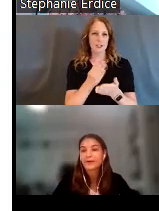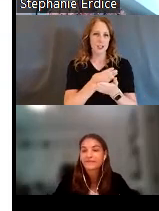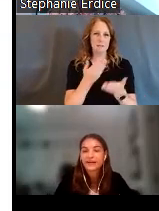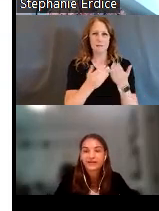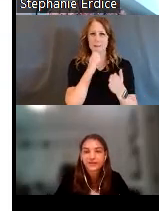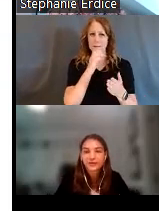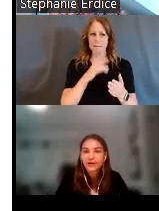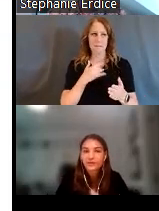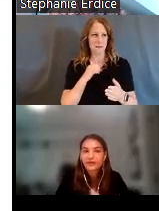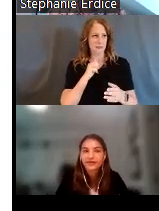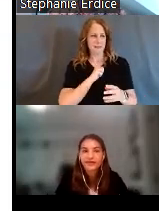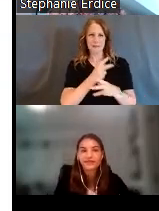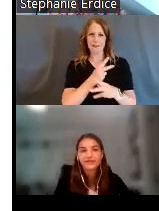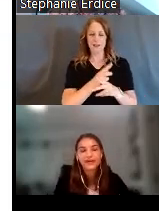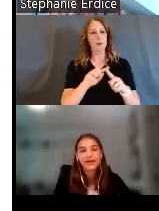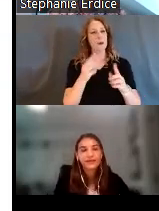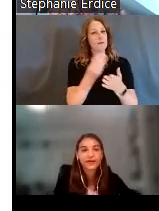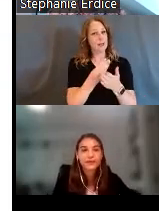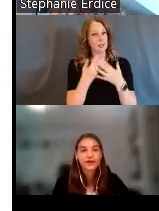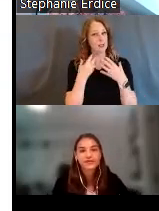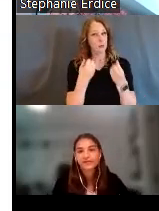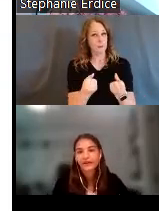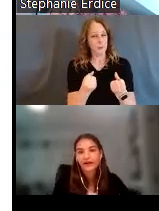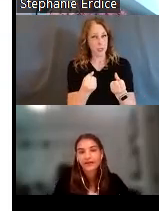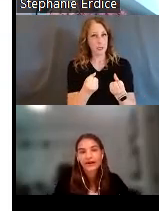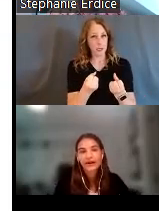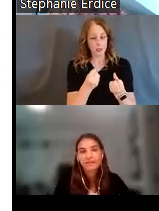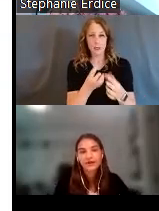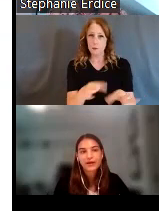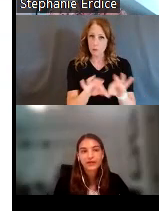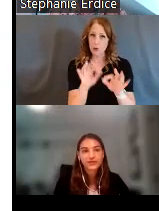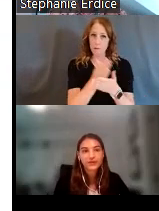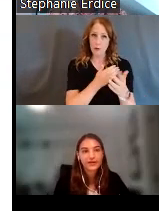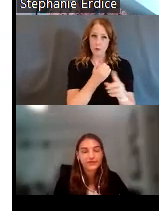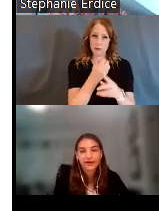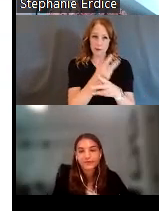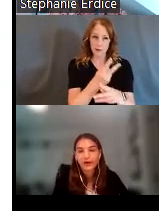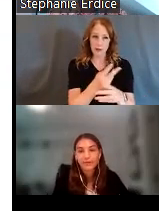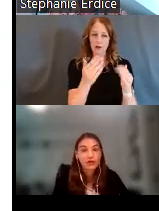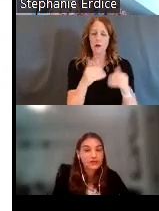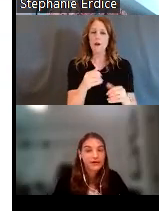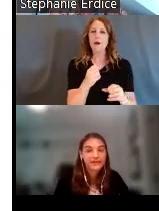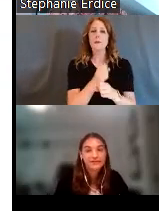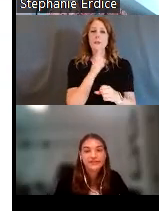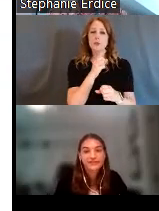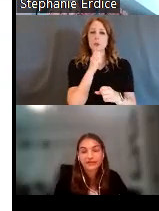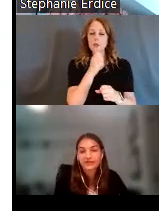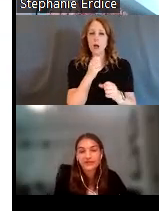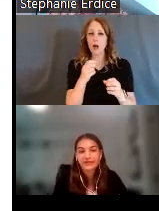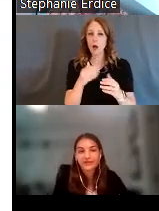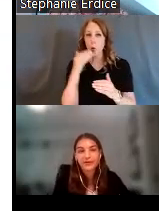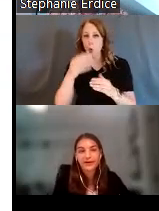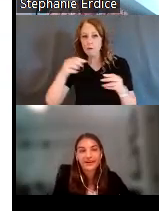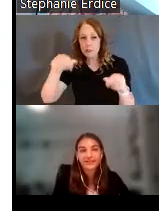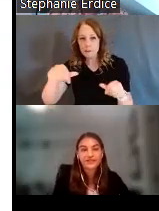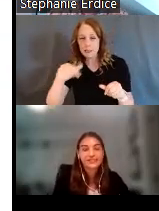self-care, but financial well-being is a large part of self-care. Making sure that you're not overspending, making